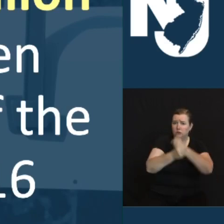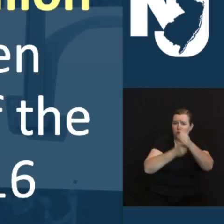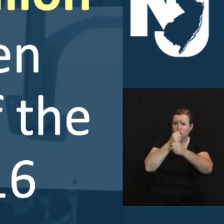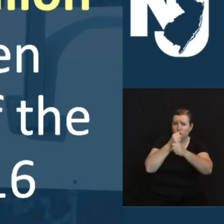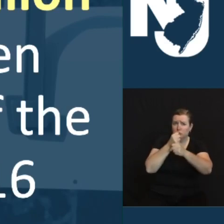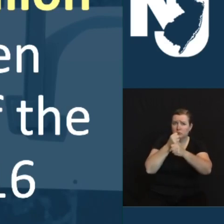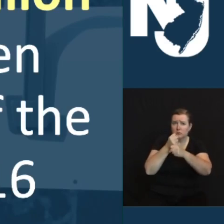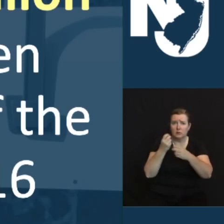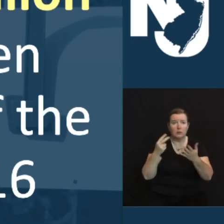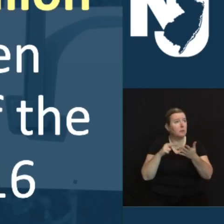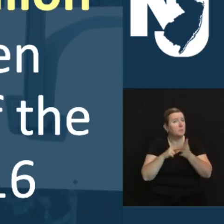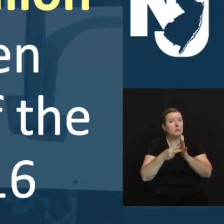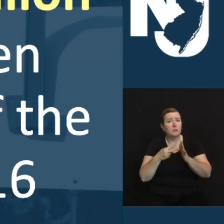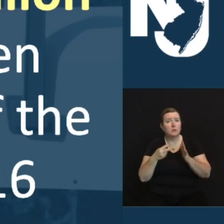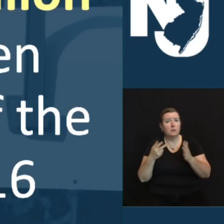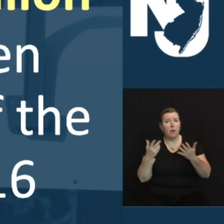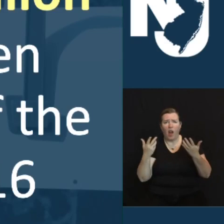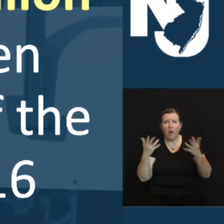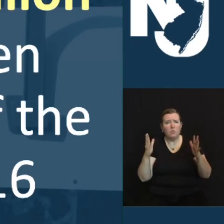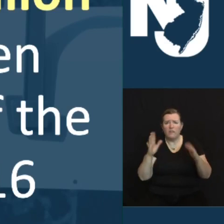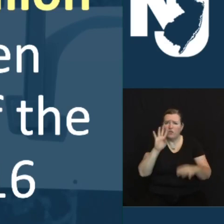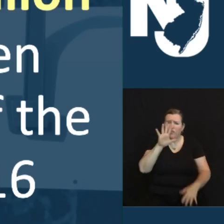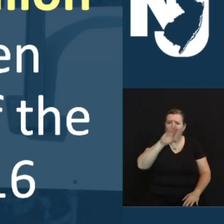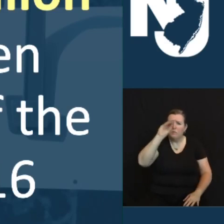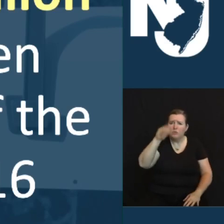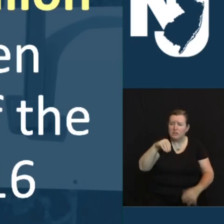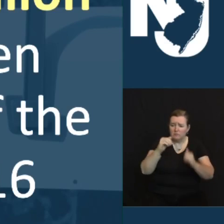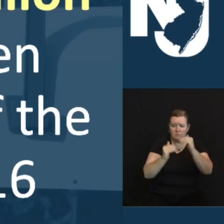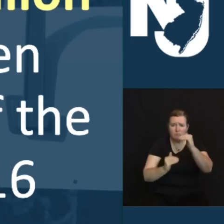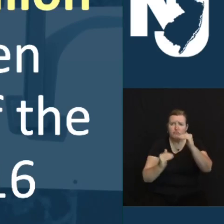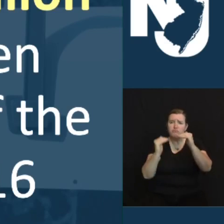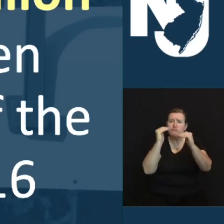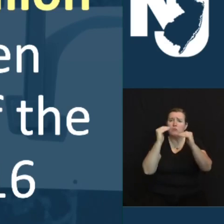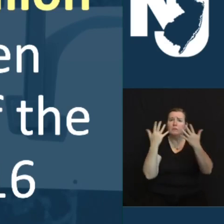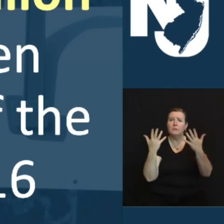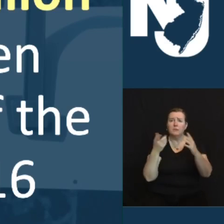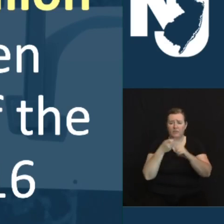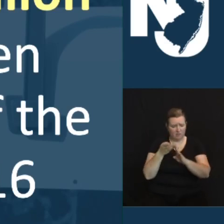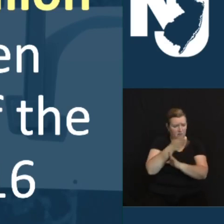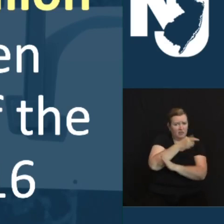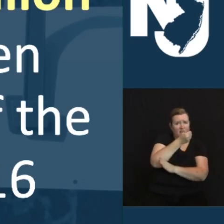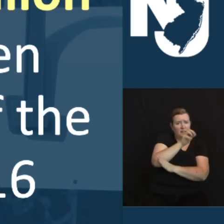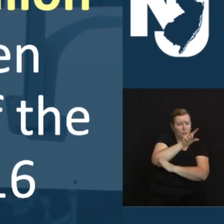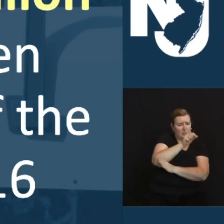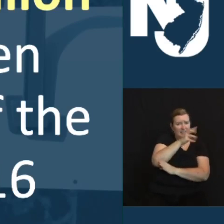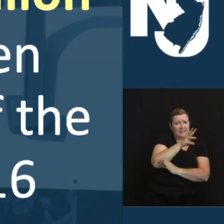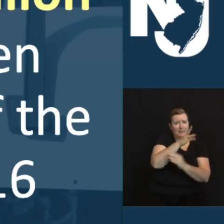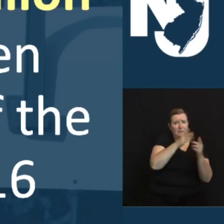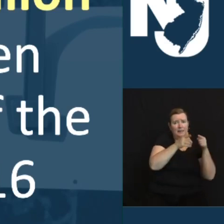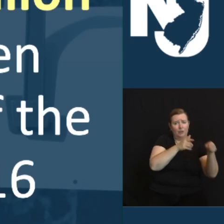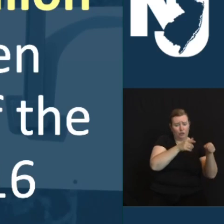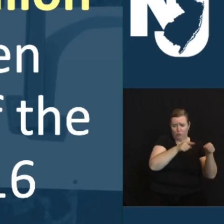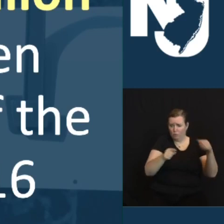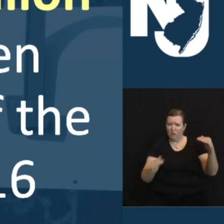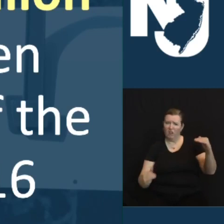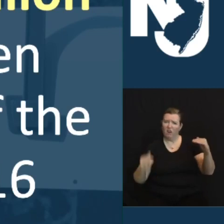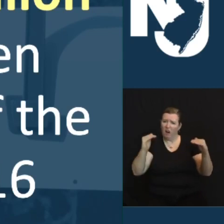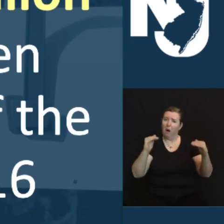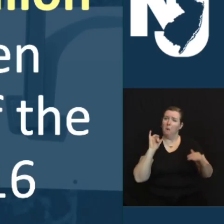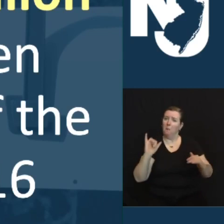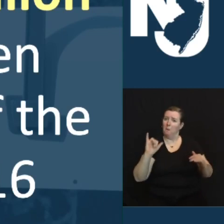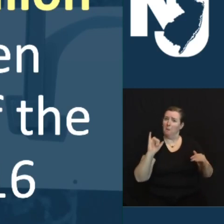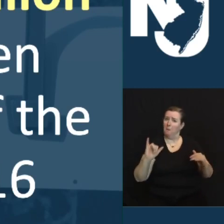already at 45% to match the number from 4 years ago. So folks, if you have not yet